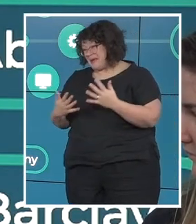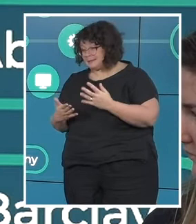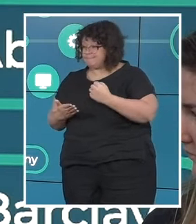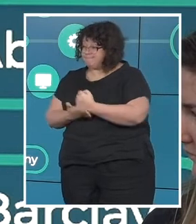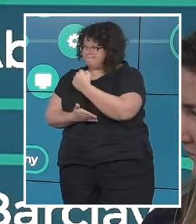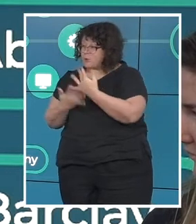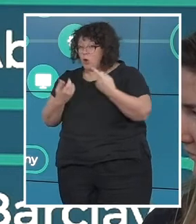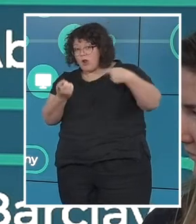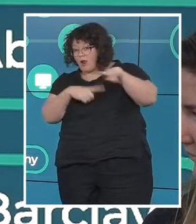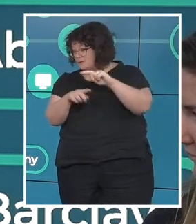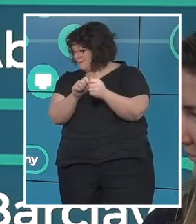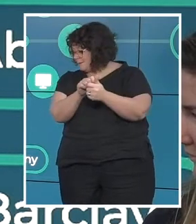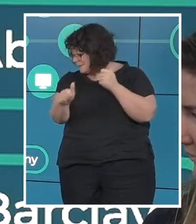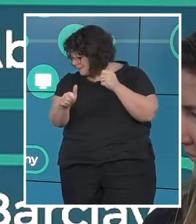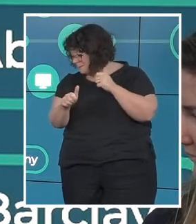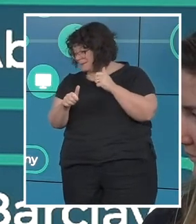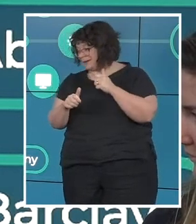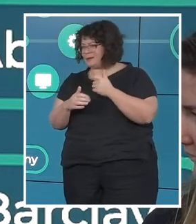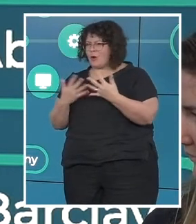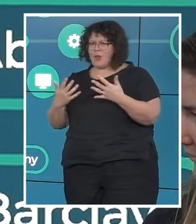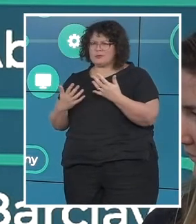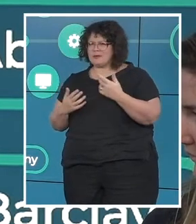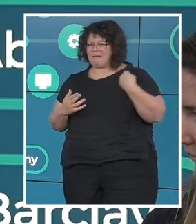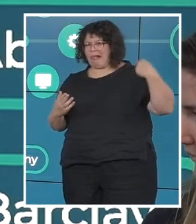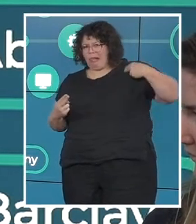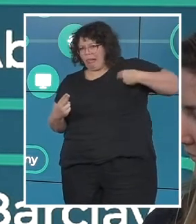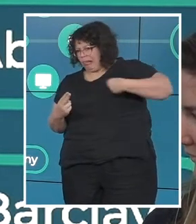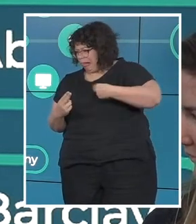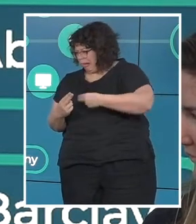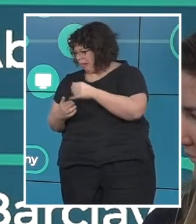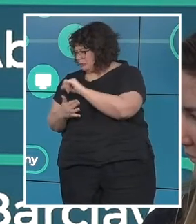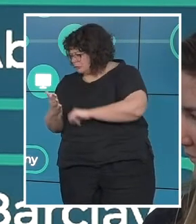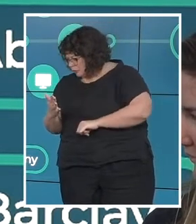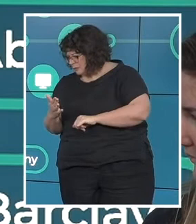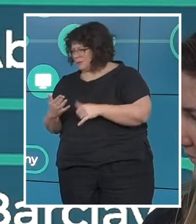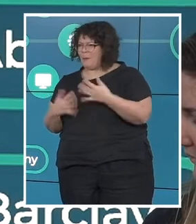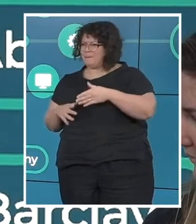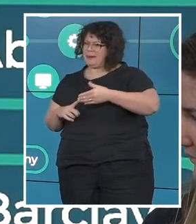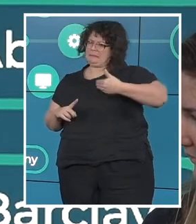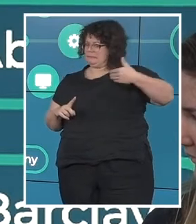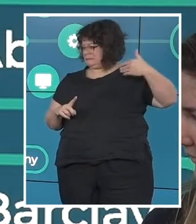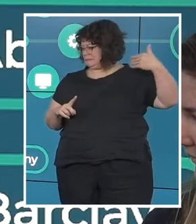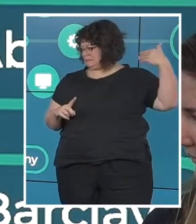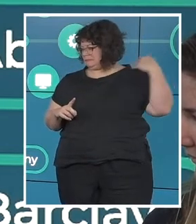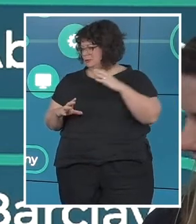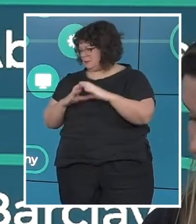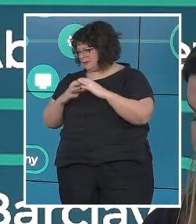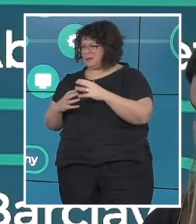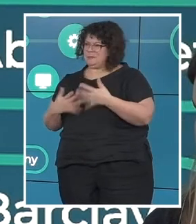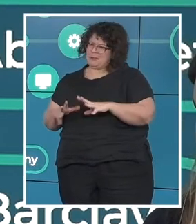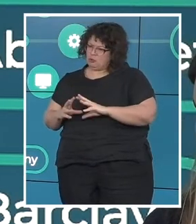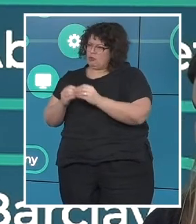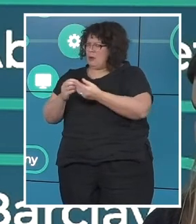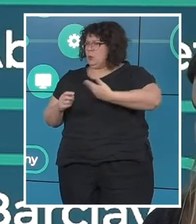created many, many years ago. So we would also say that there are solutions out there for people that need to deal with